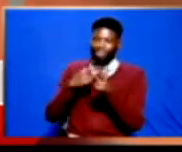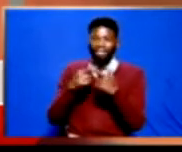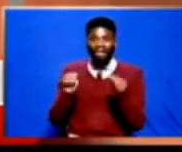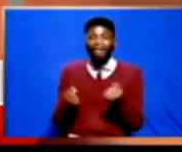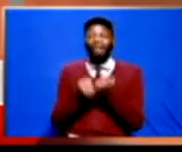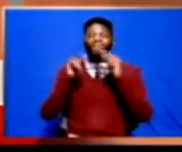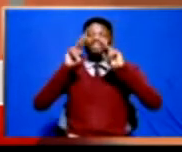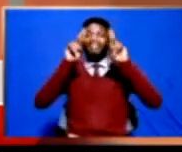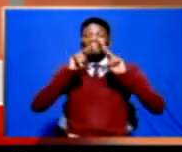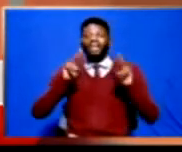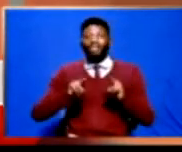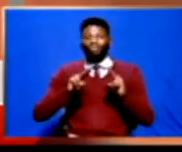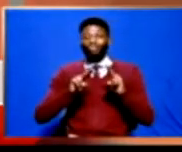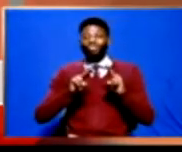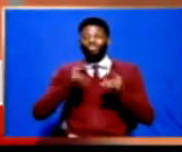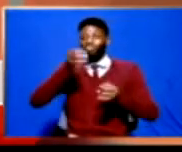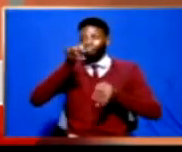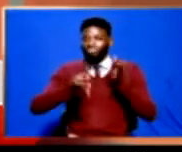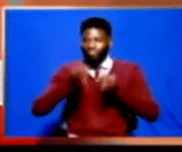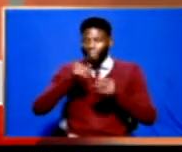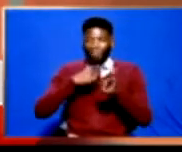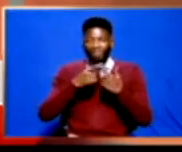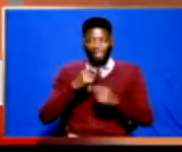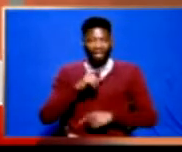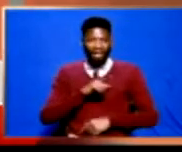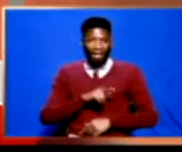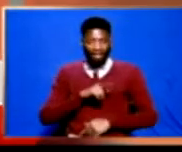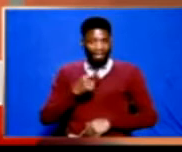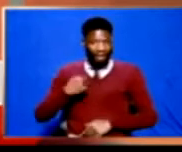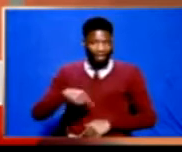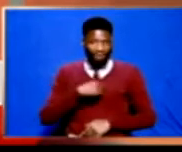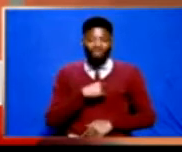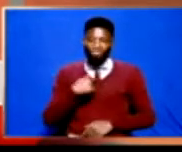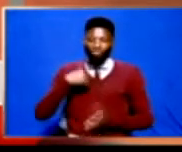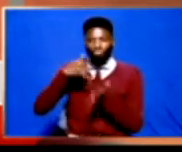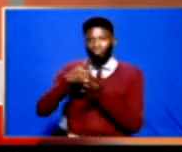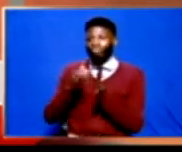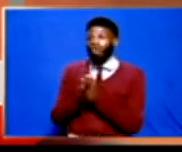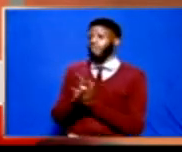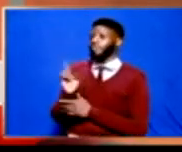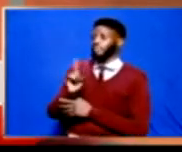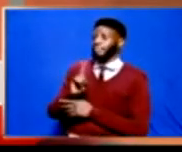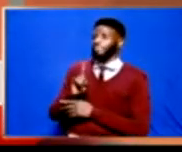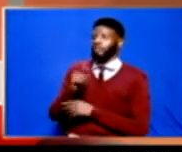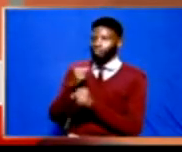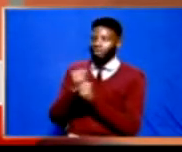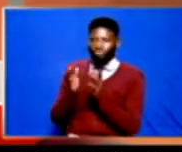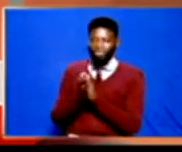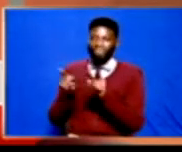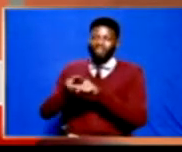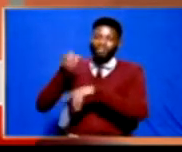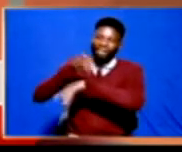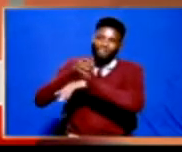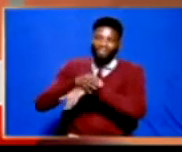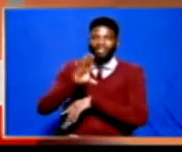arbitration. Luckily for us, because I was with the ministry at the time as an advisor to the cabinet secretary, we